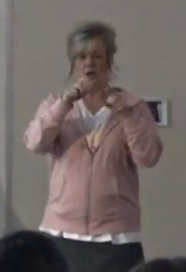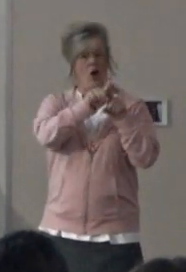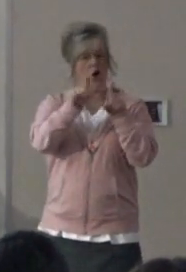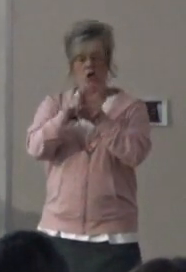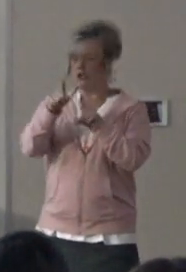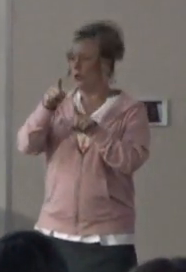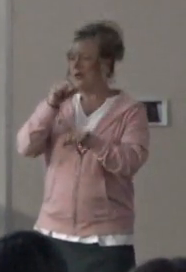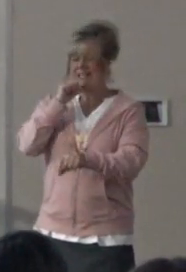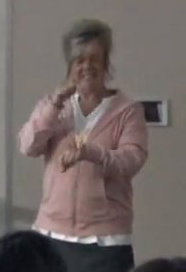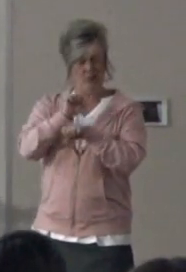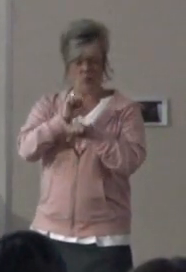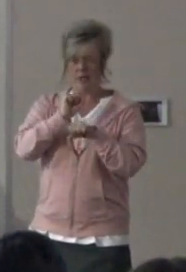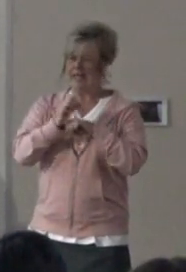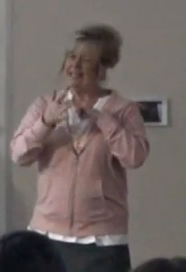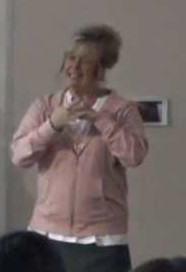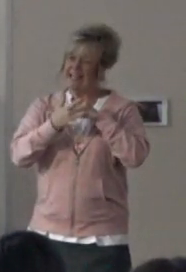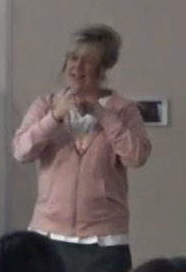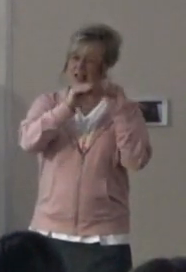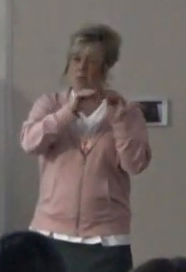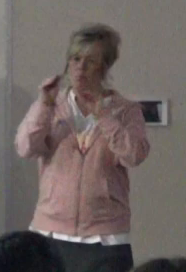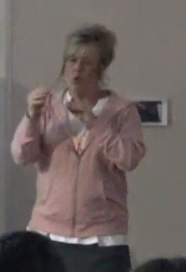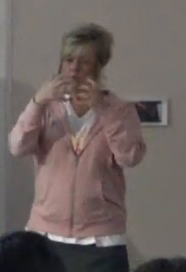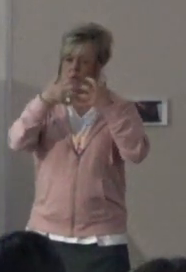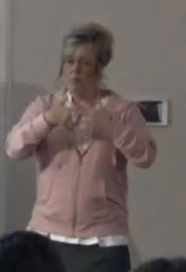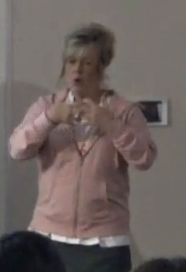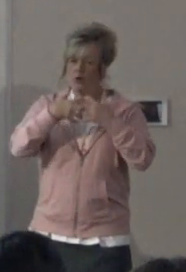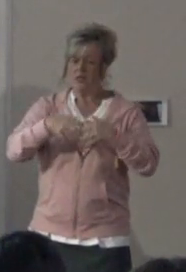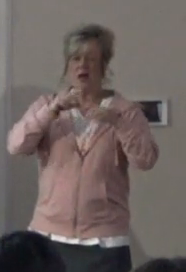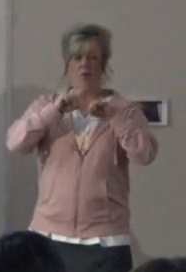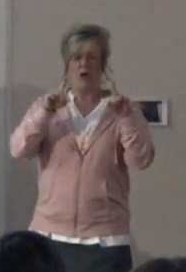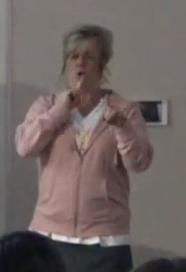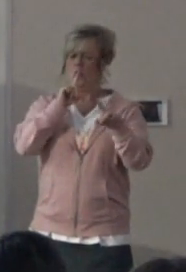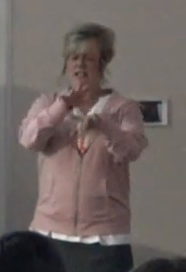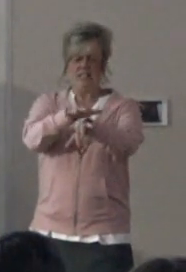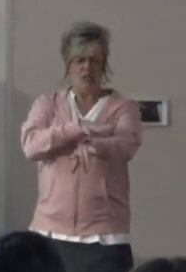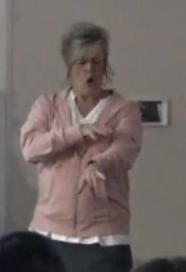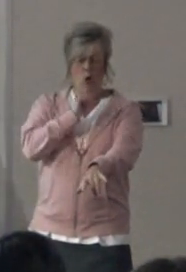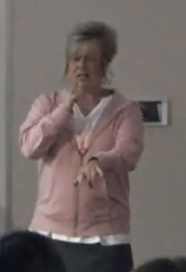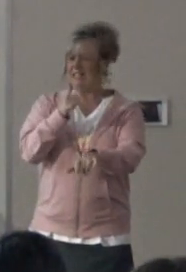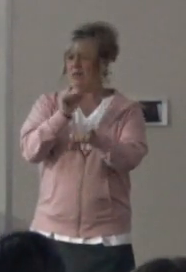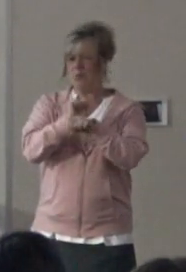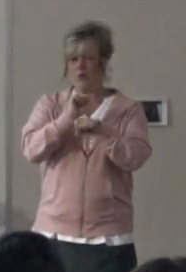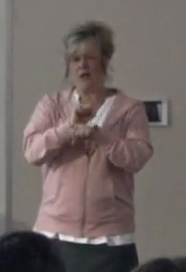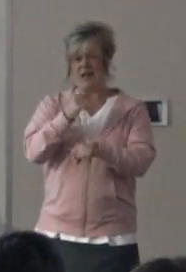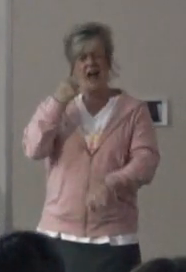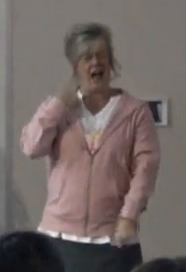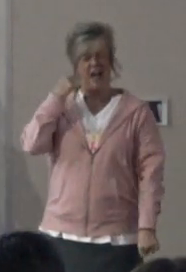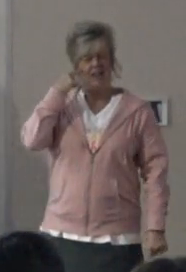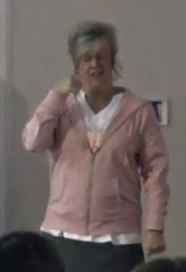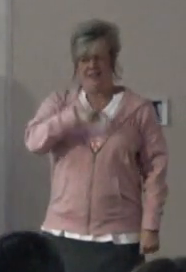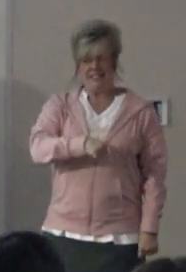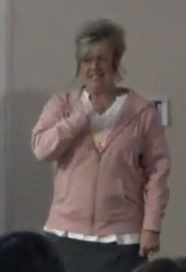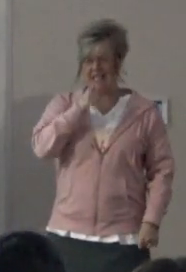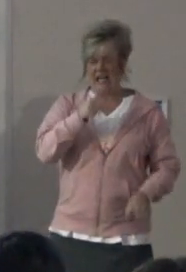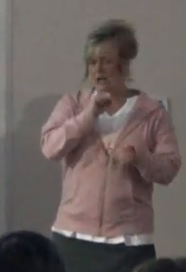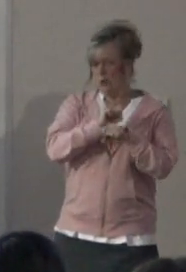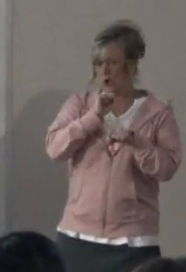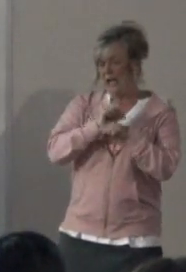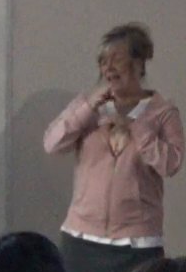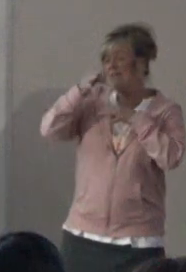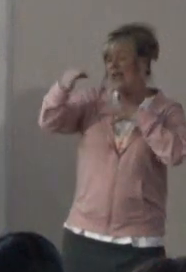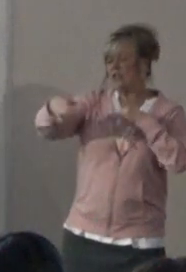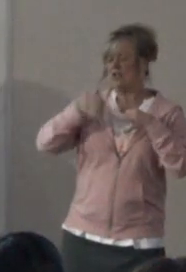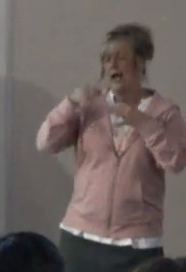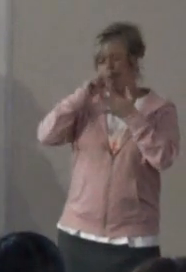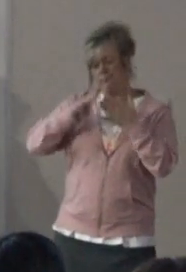work. It technically moved the motors, but it was so slow and it barely worked, and I was like, this is not going to work. So eventually I